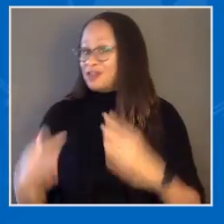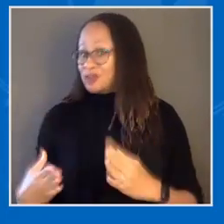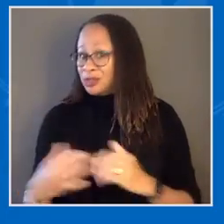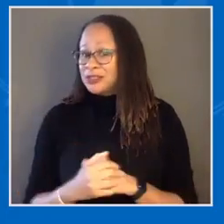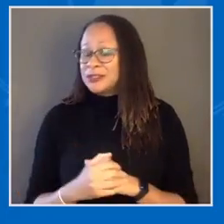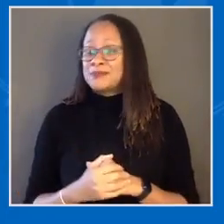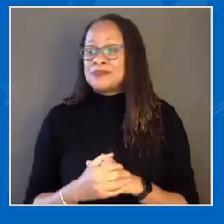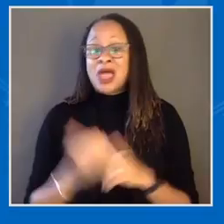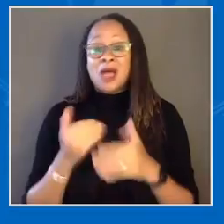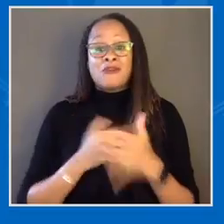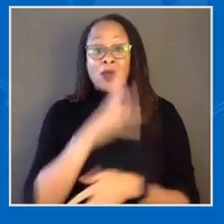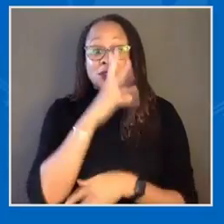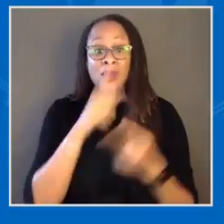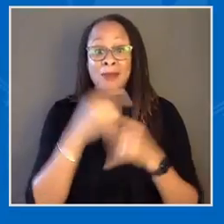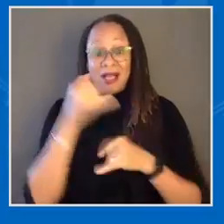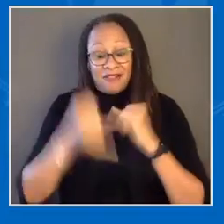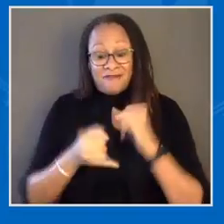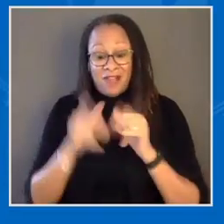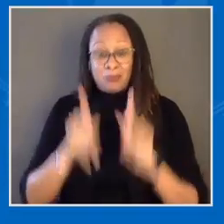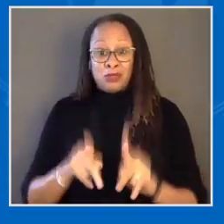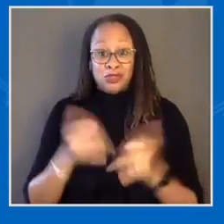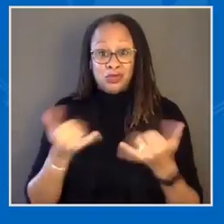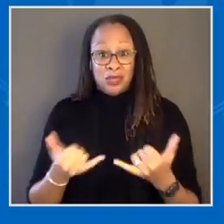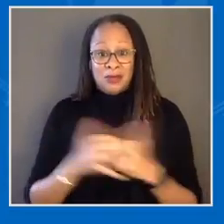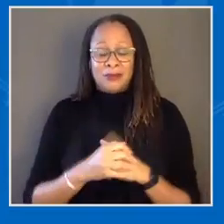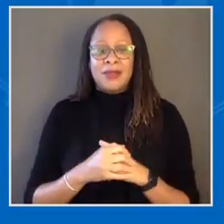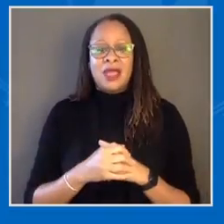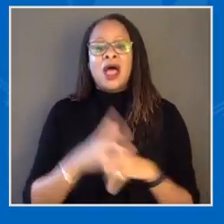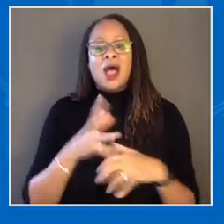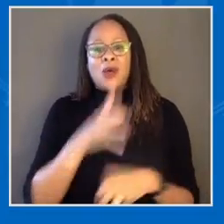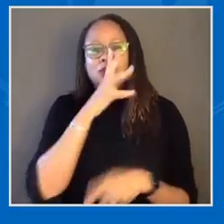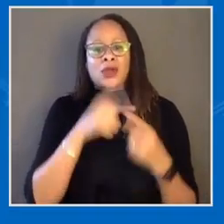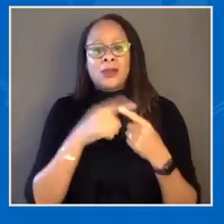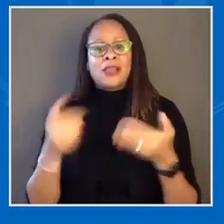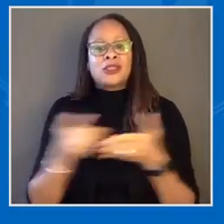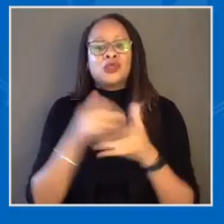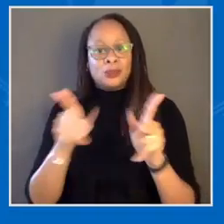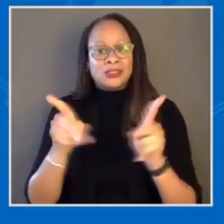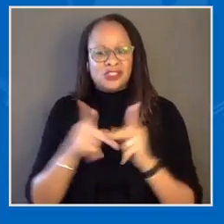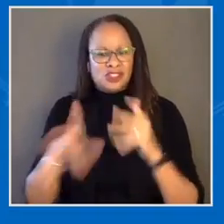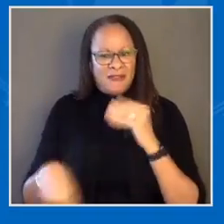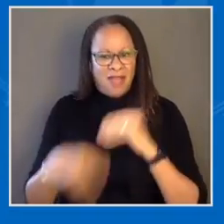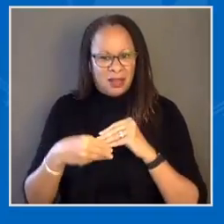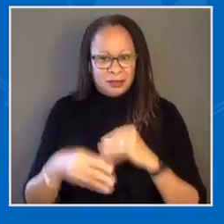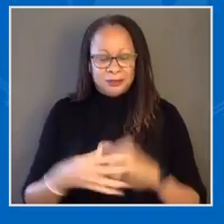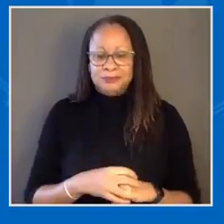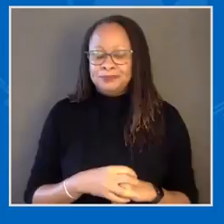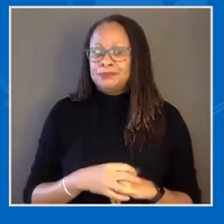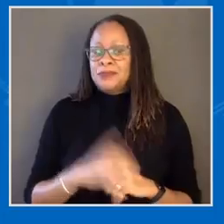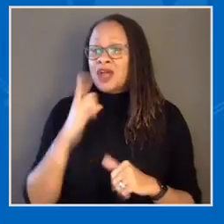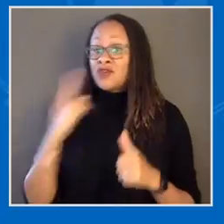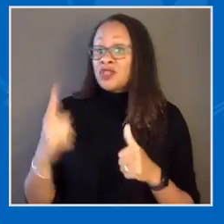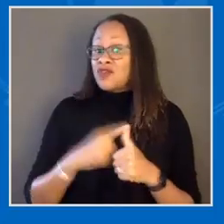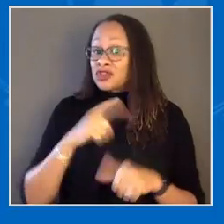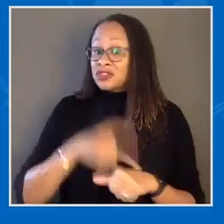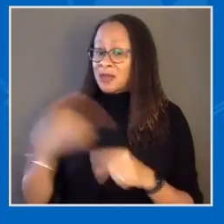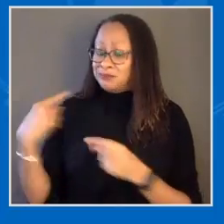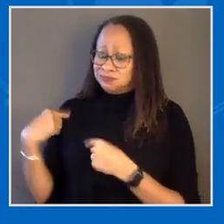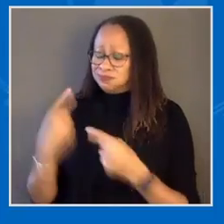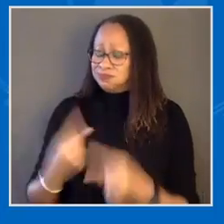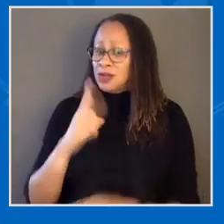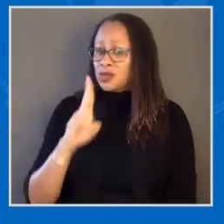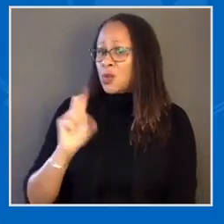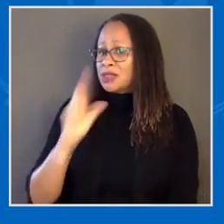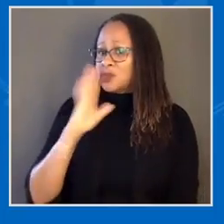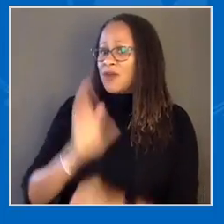talk about the final person today, let me talk about this new position. For the first time ever, the United States will have a